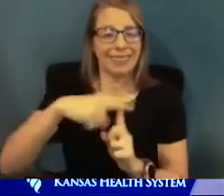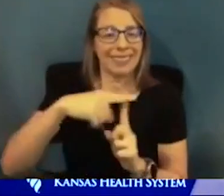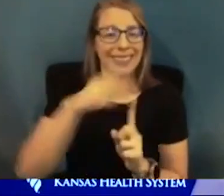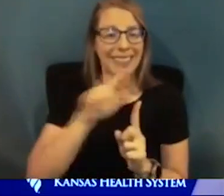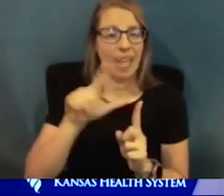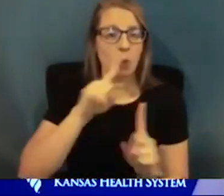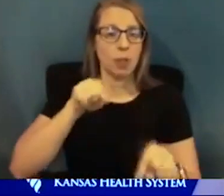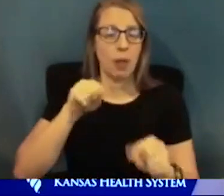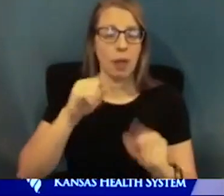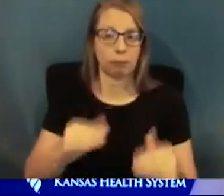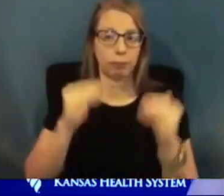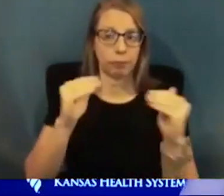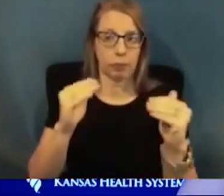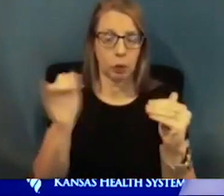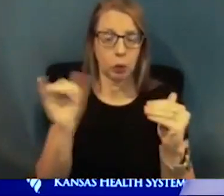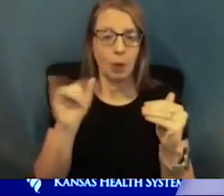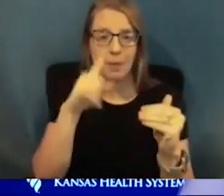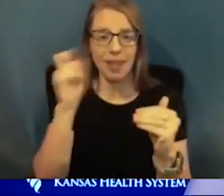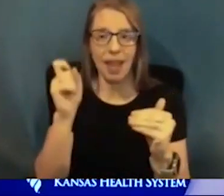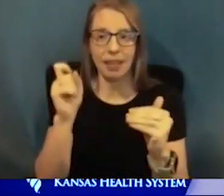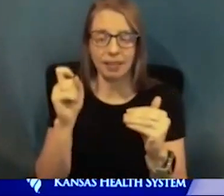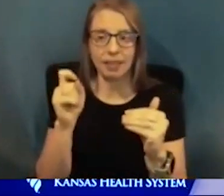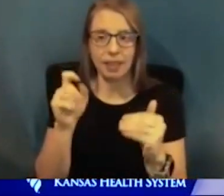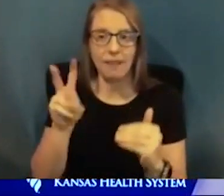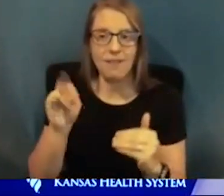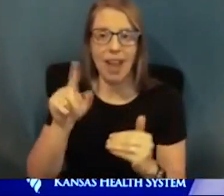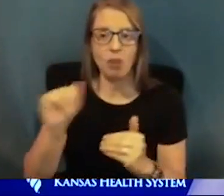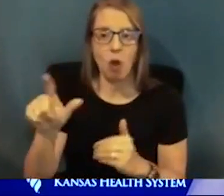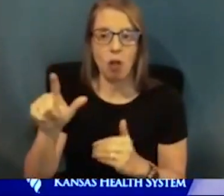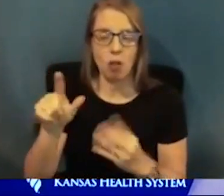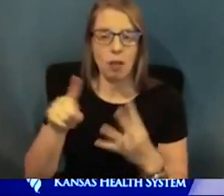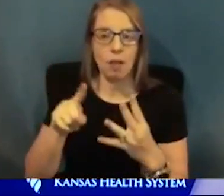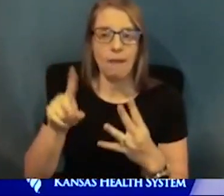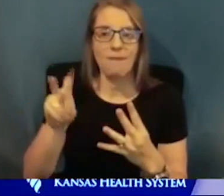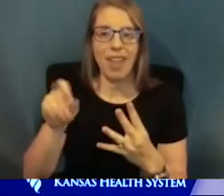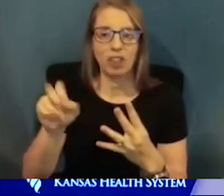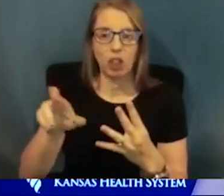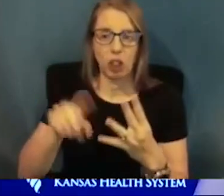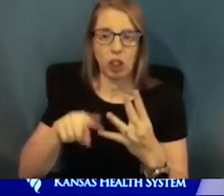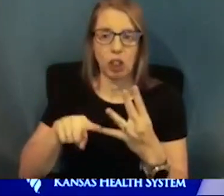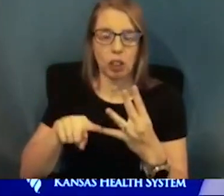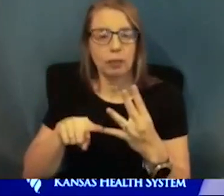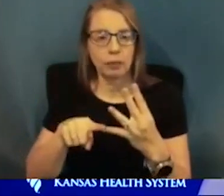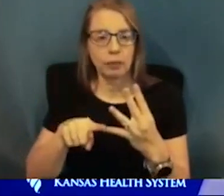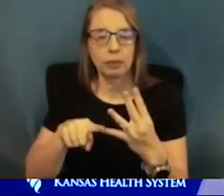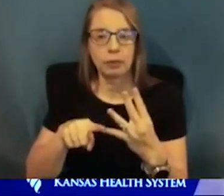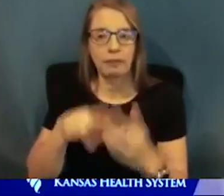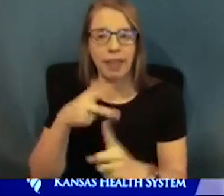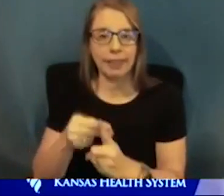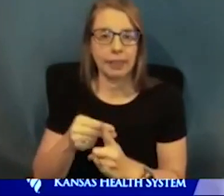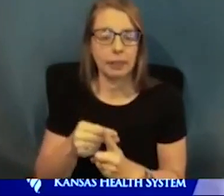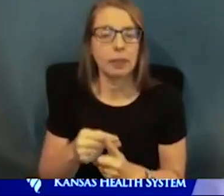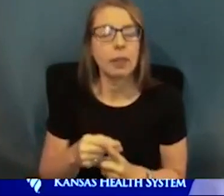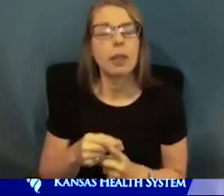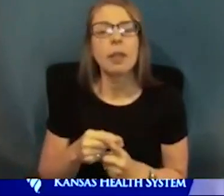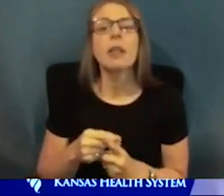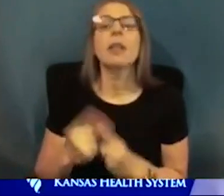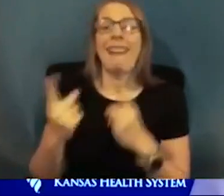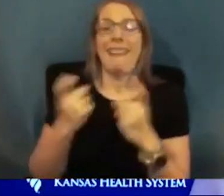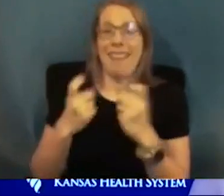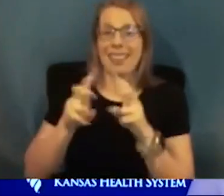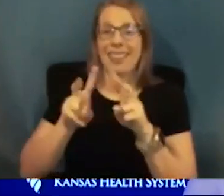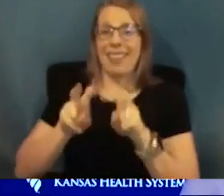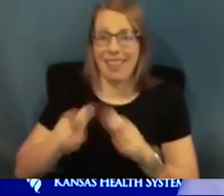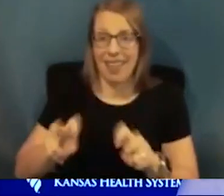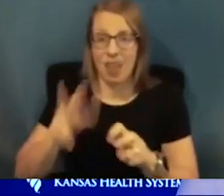to that viral vector vaccine. So those questions are going to be asked. They are going to be investigated and answered, and hopefully